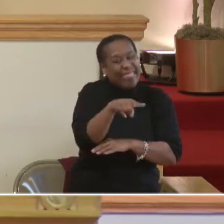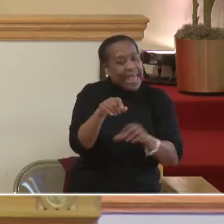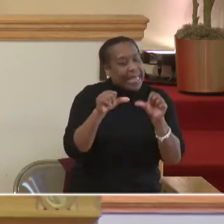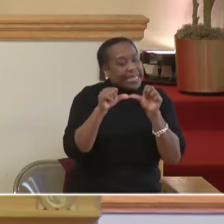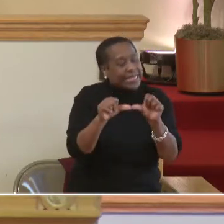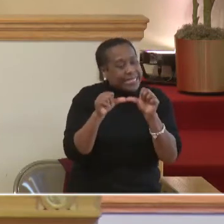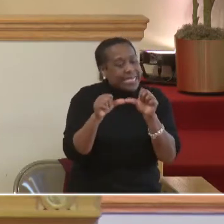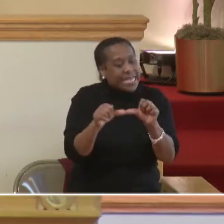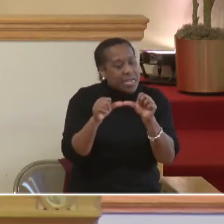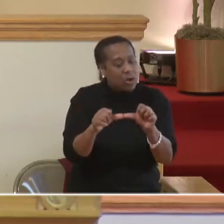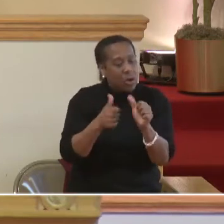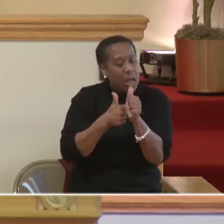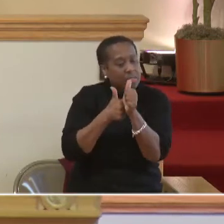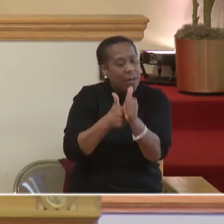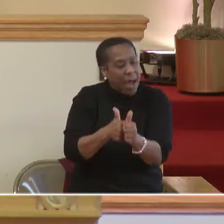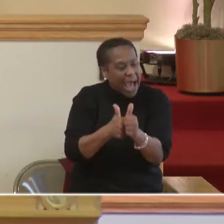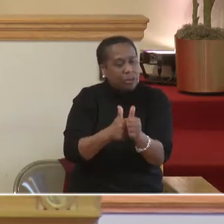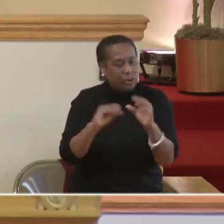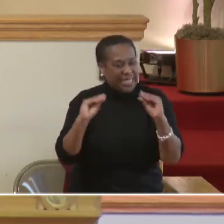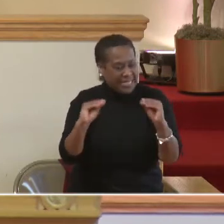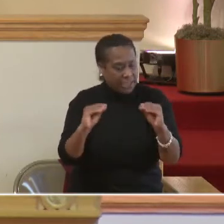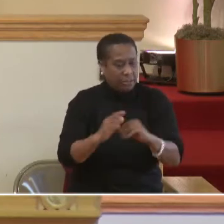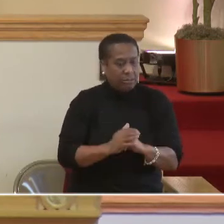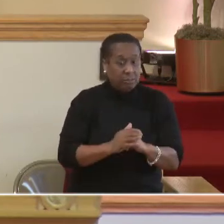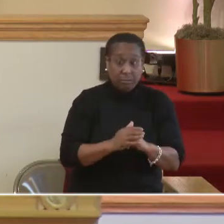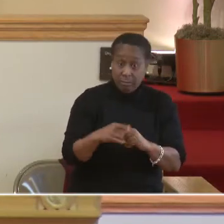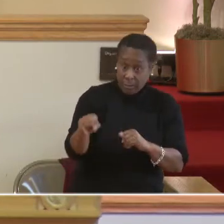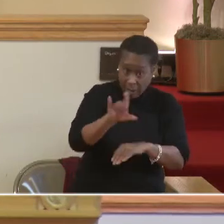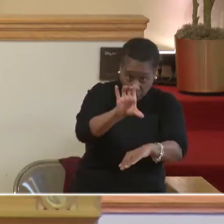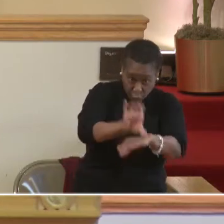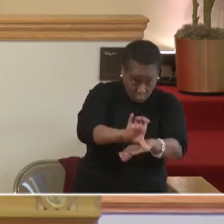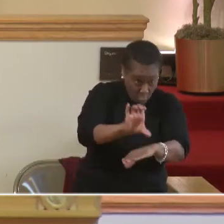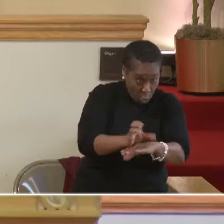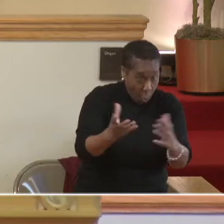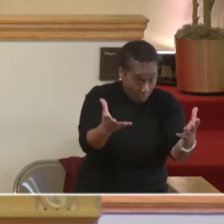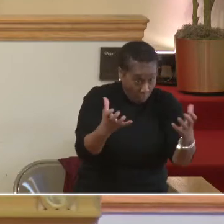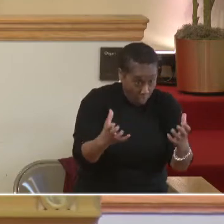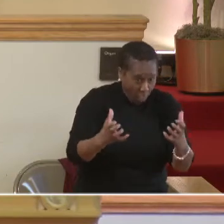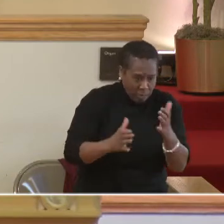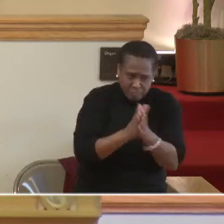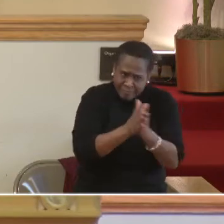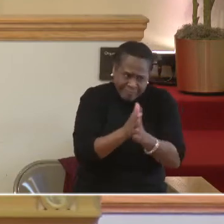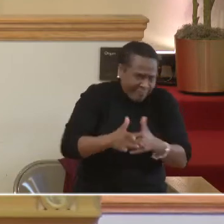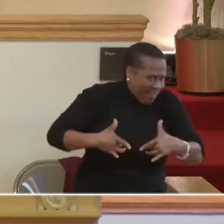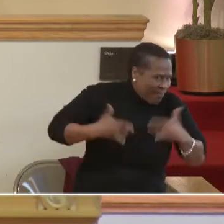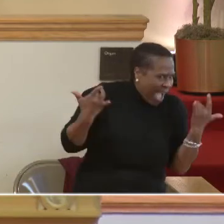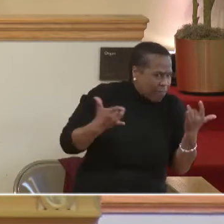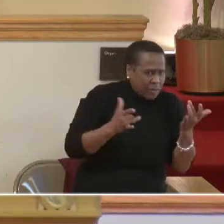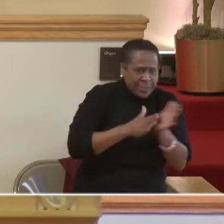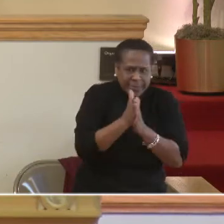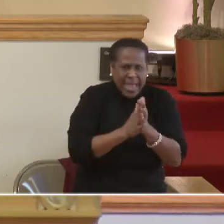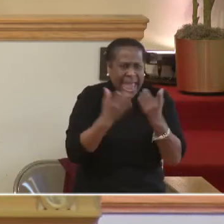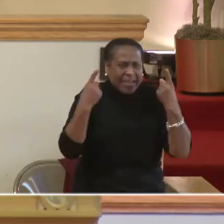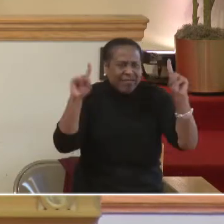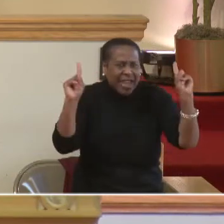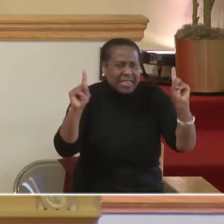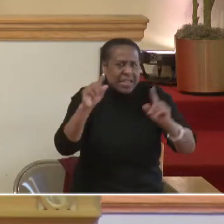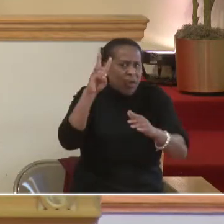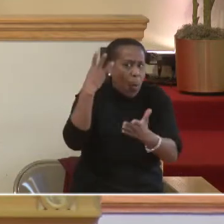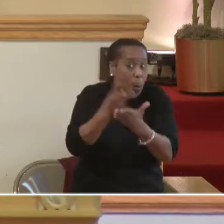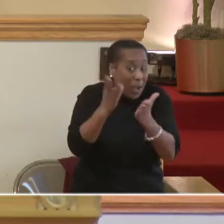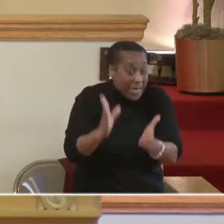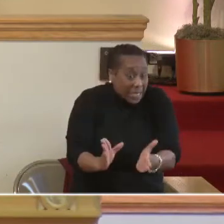the apostles' teaching. And if the church is to have vibrancy and effective witness,